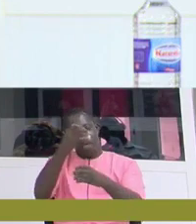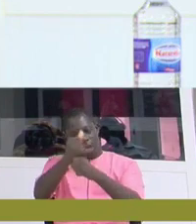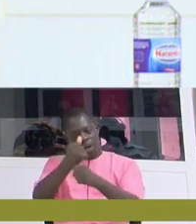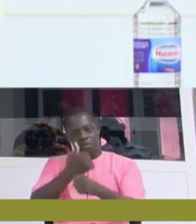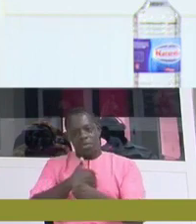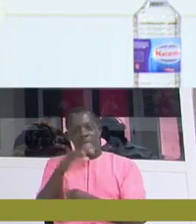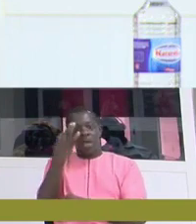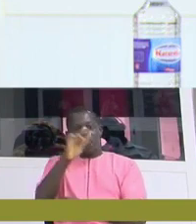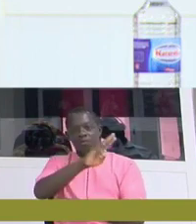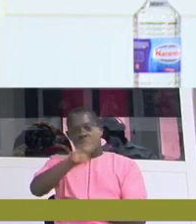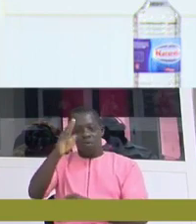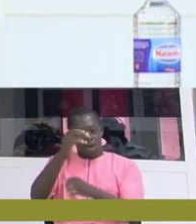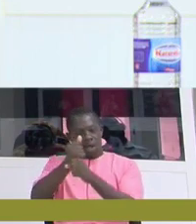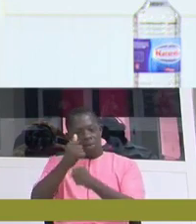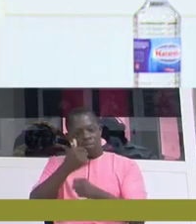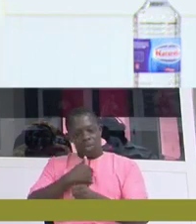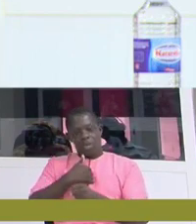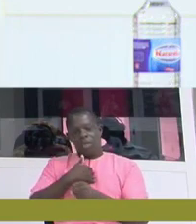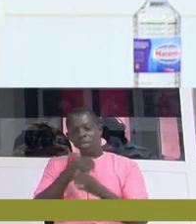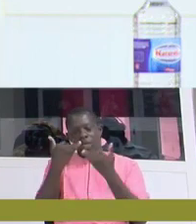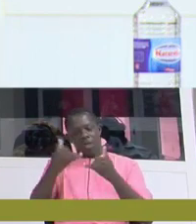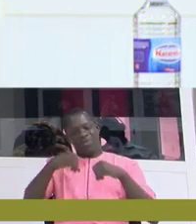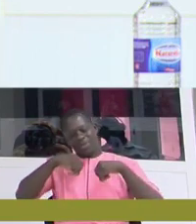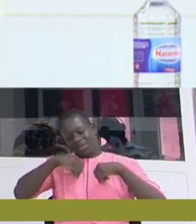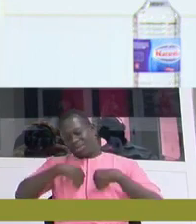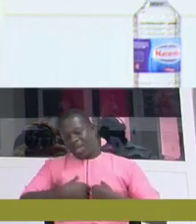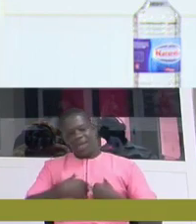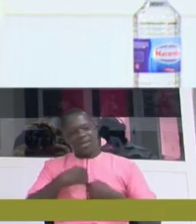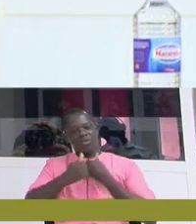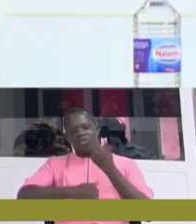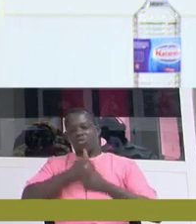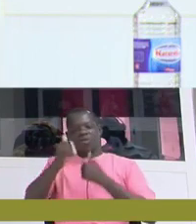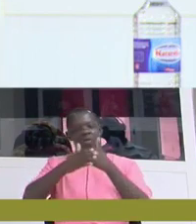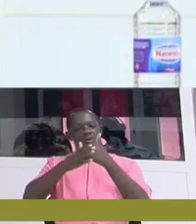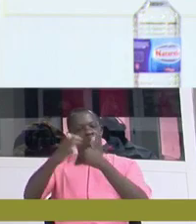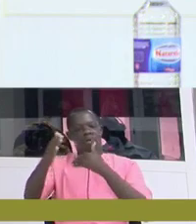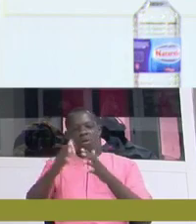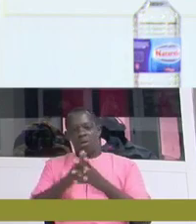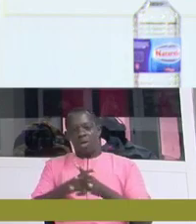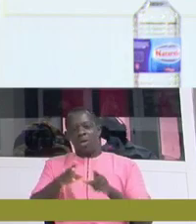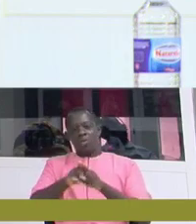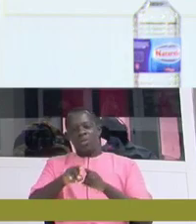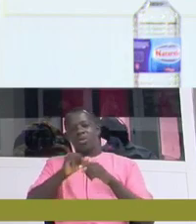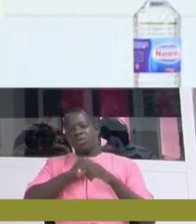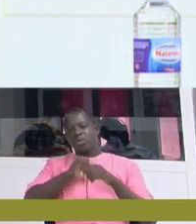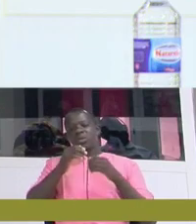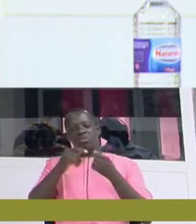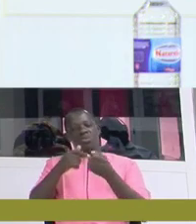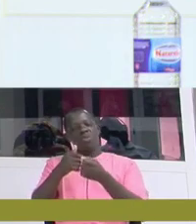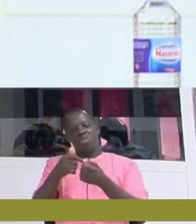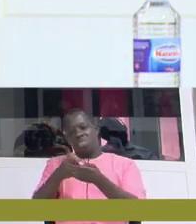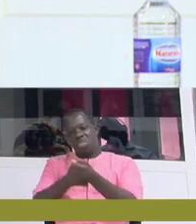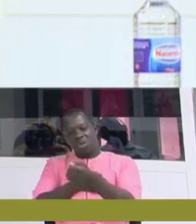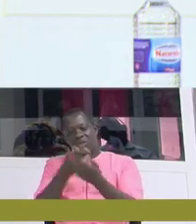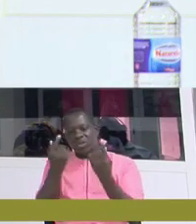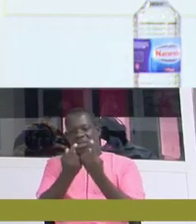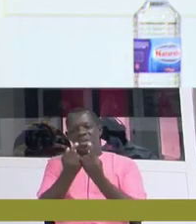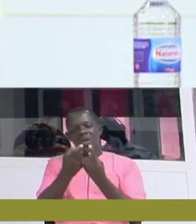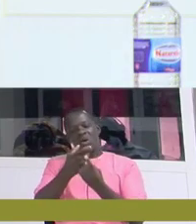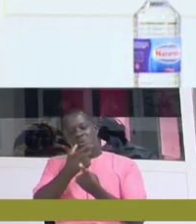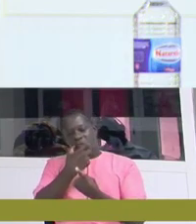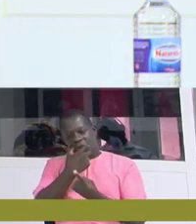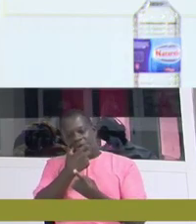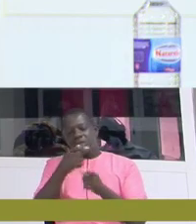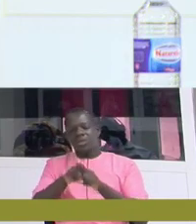help me, because if you don't help me, now I am tired. Even my veins are weak. He